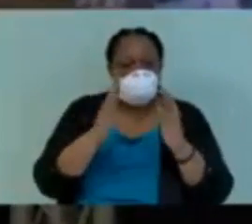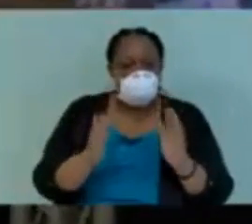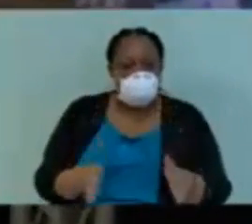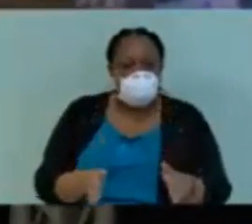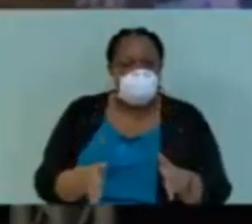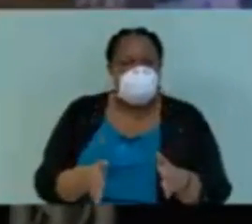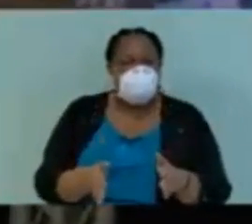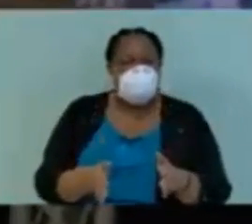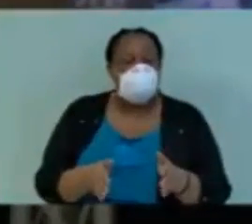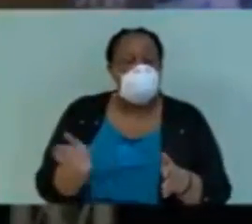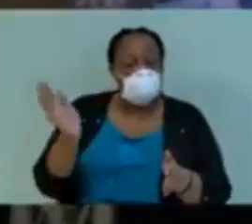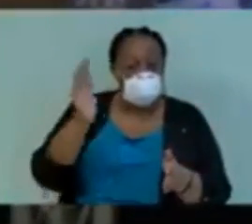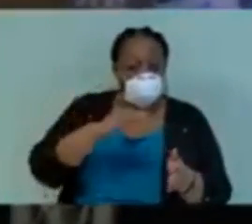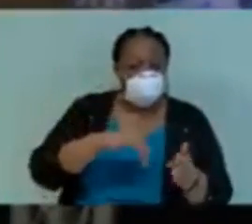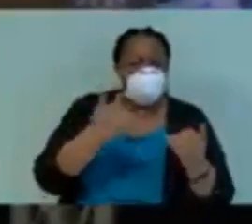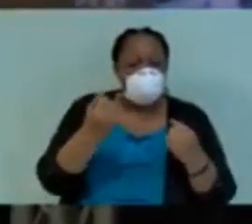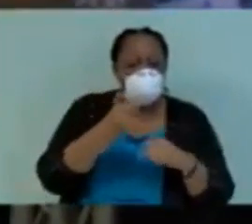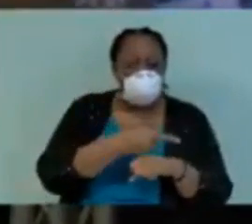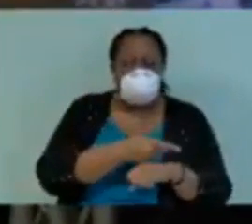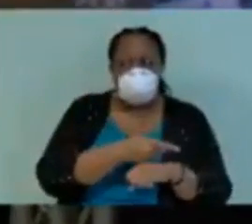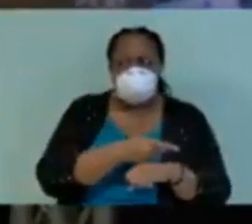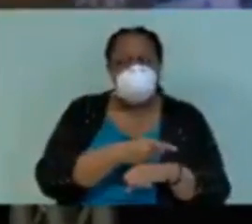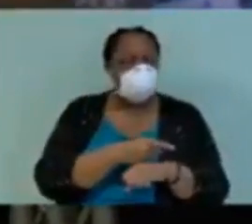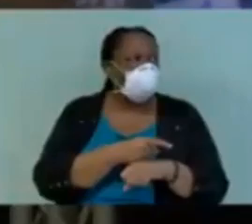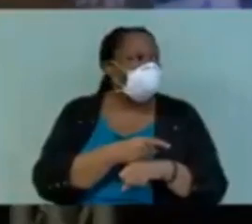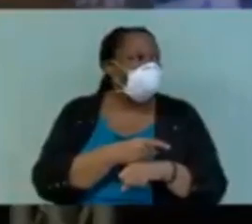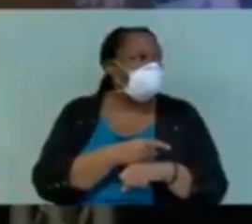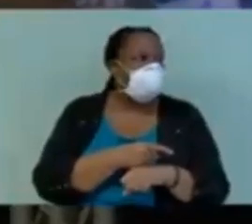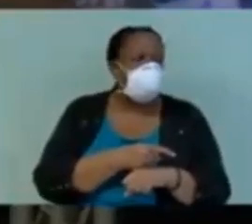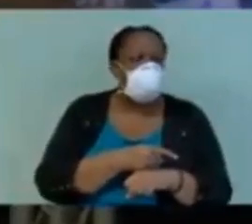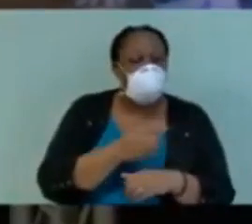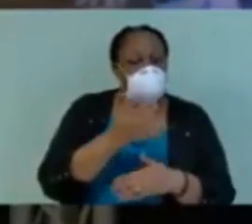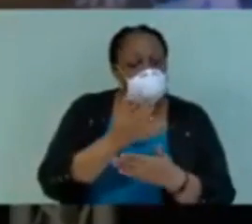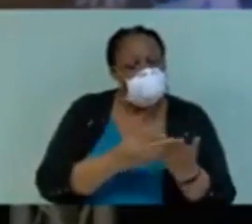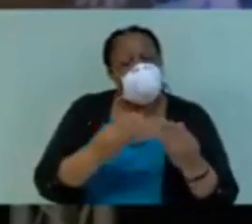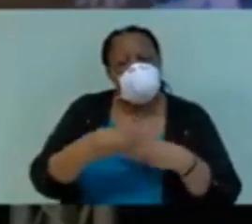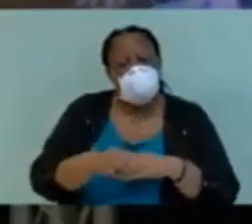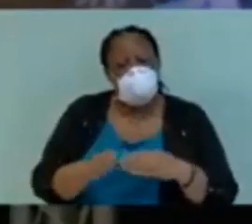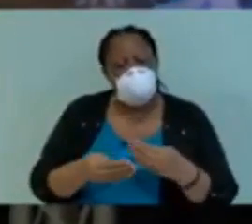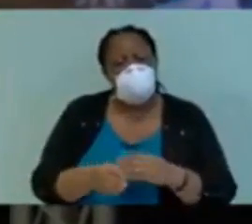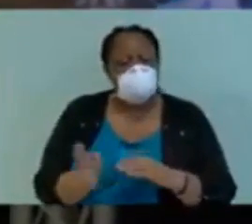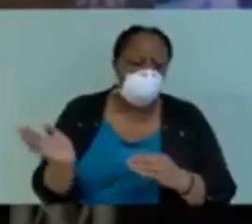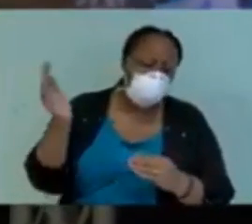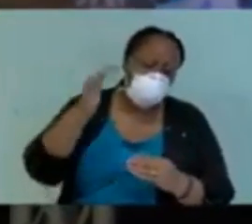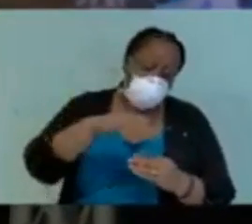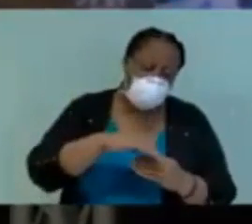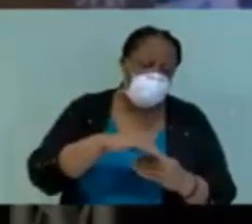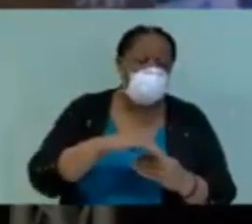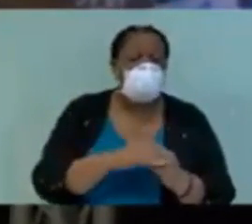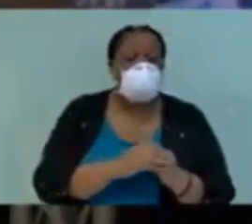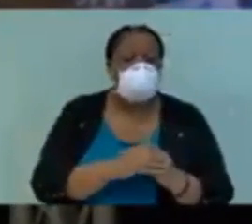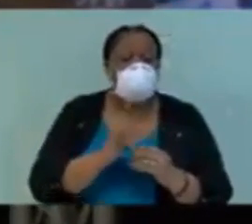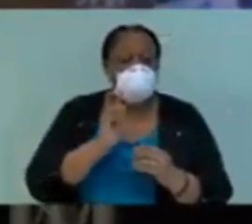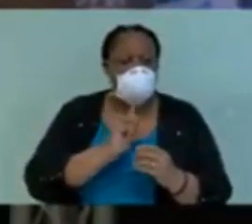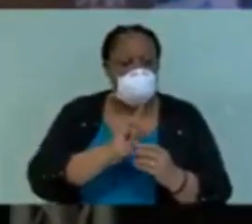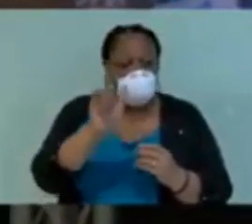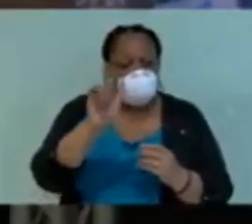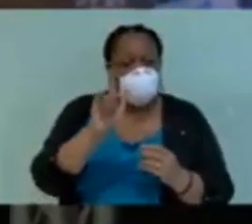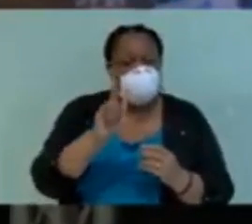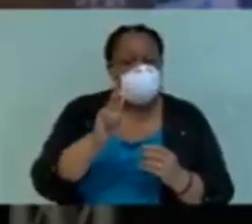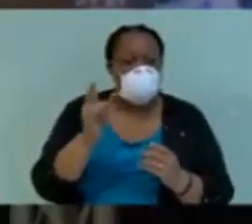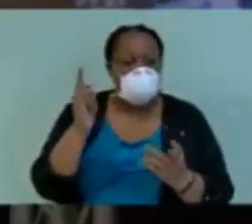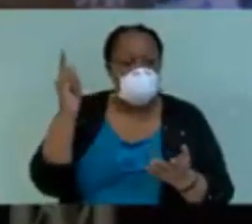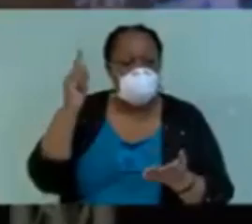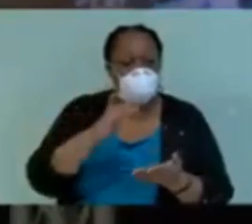mostly taking passengers out of the Federation. But today we